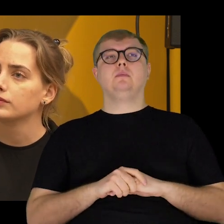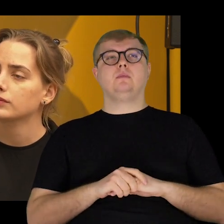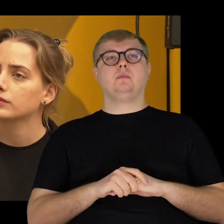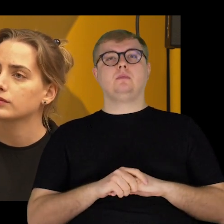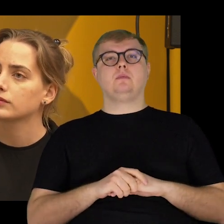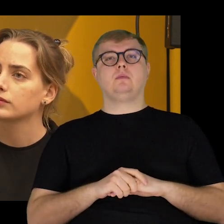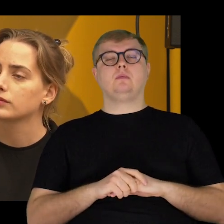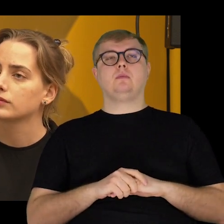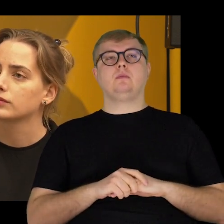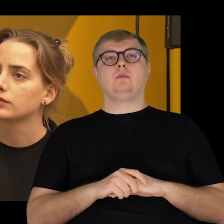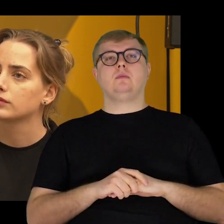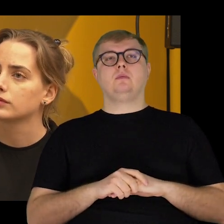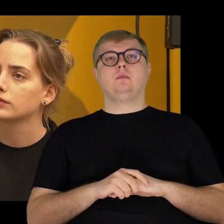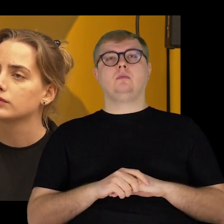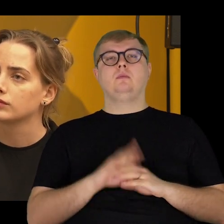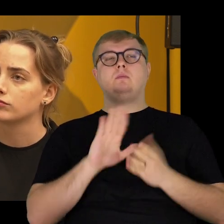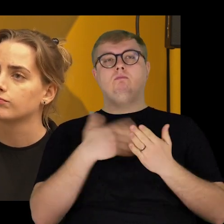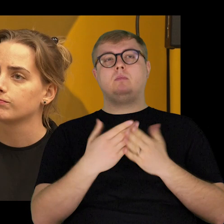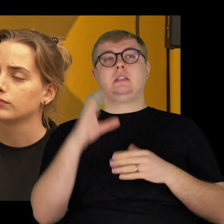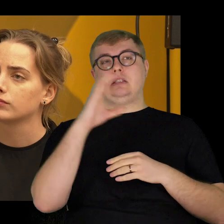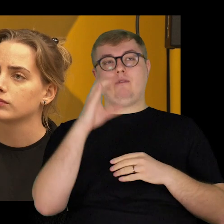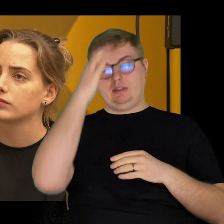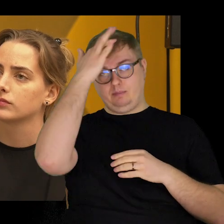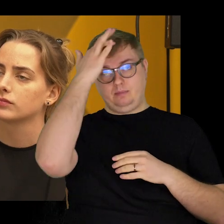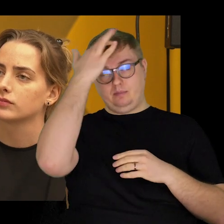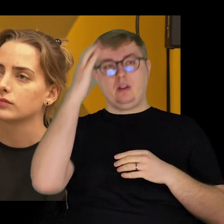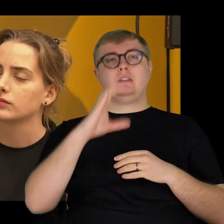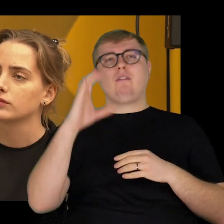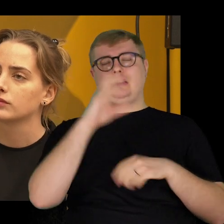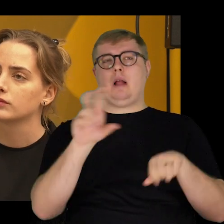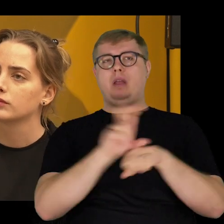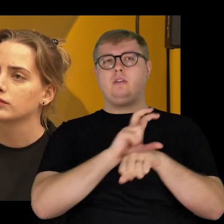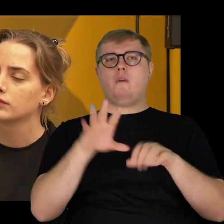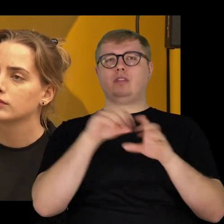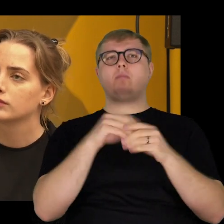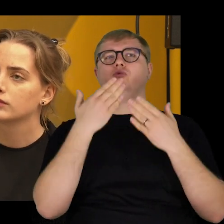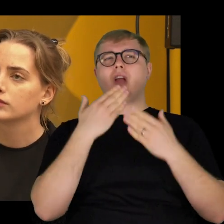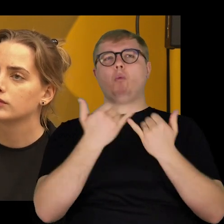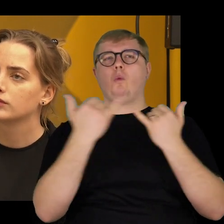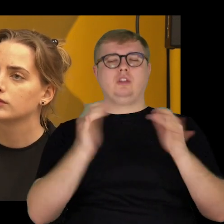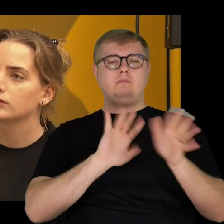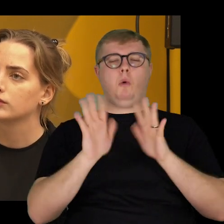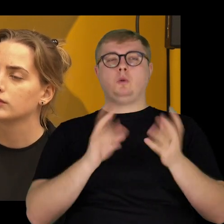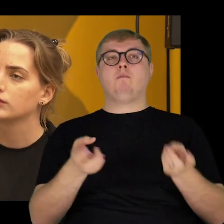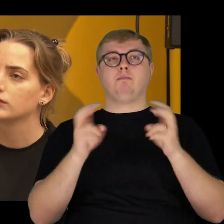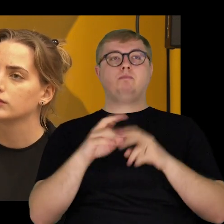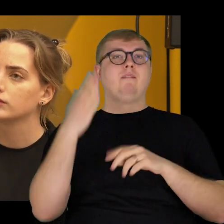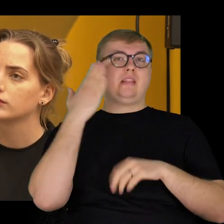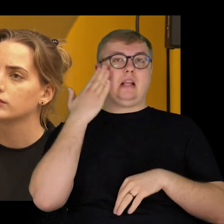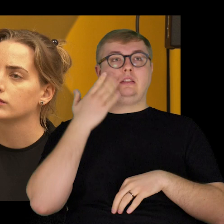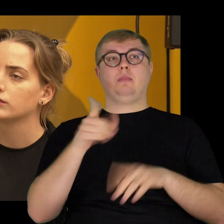the digitalization, let's say, or the technicalization is happening through the ways that they create knowledge. So there's this kind of, more and more